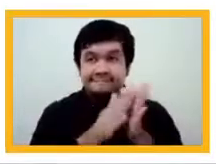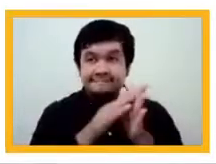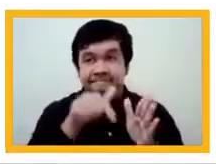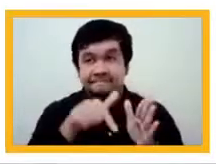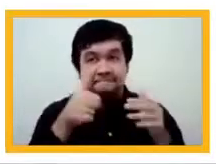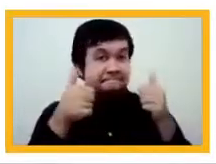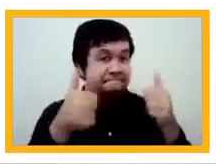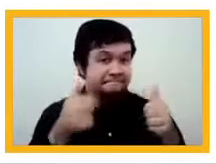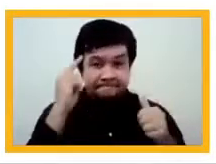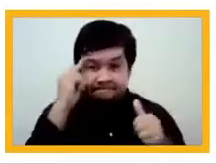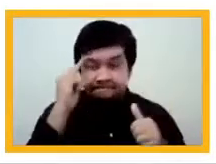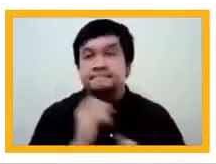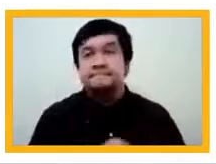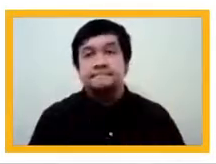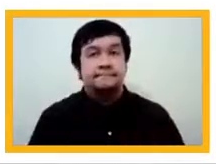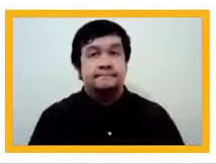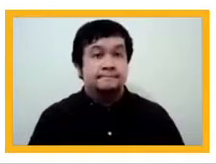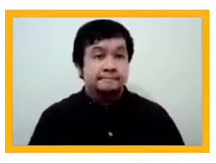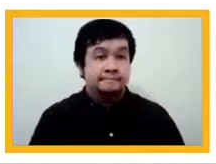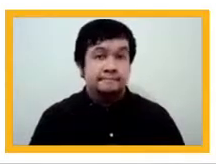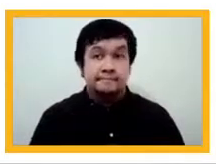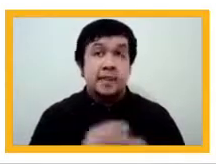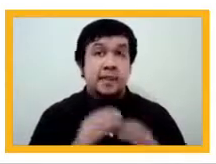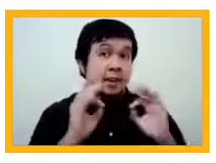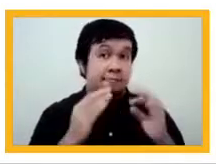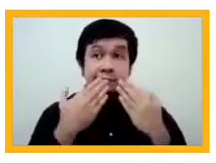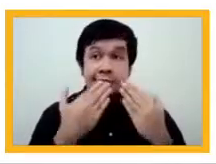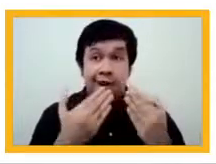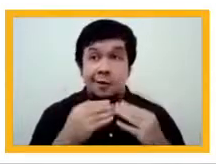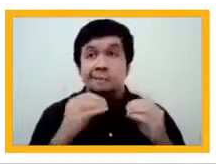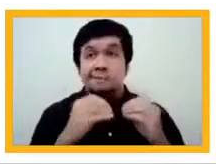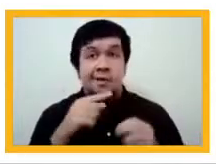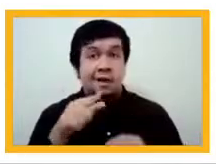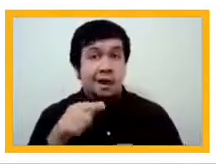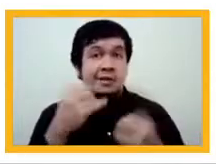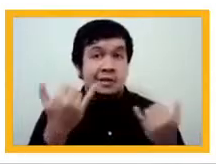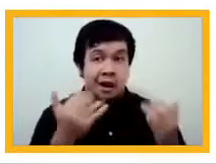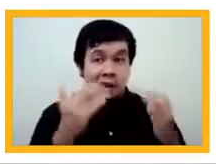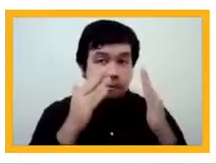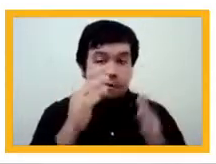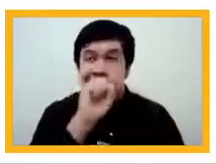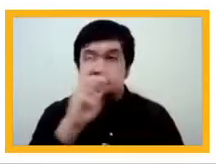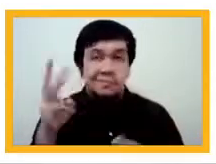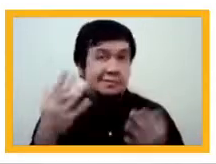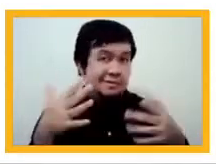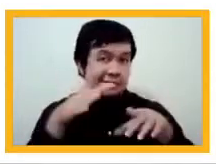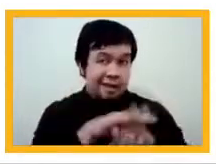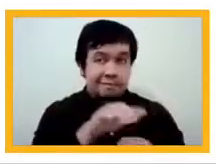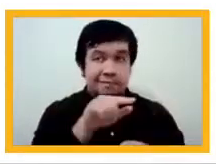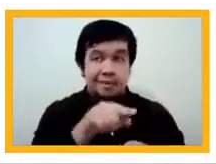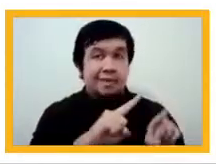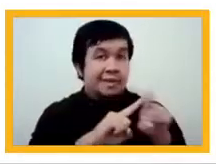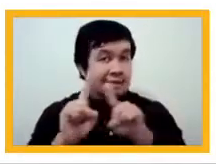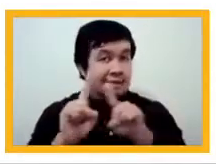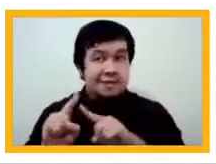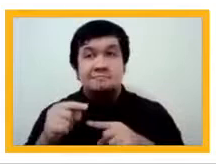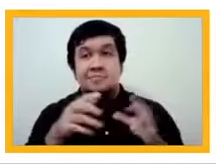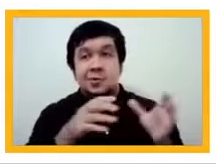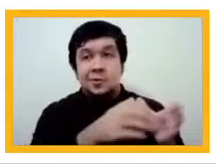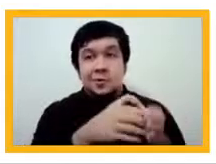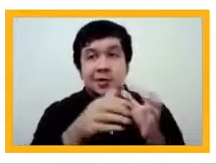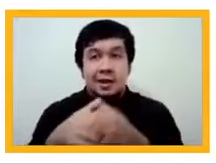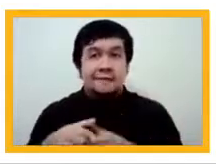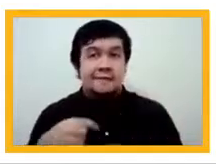one, more software-driven education across sector themes. Then you said you need to have a dedicated institute